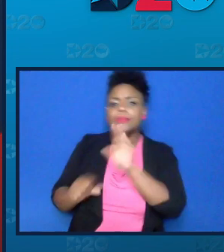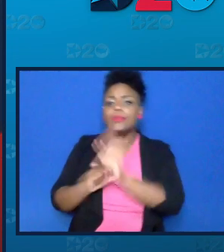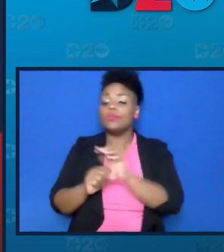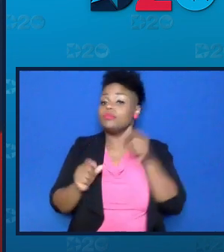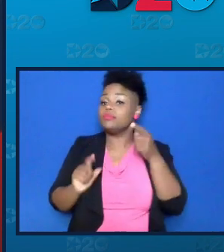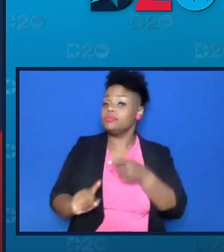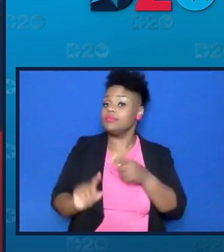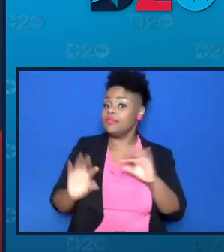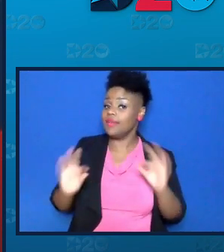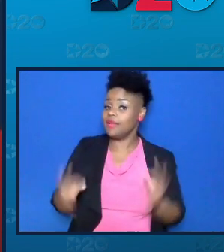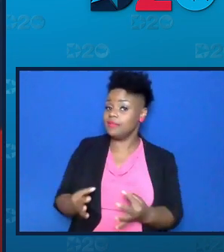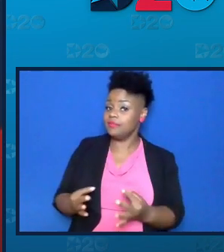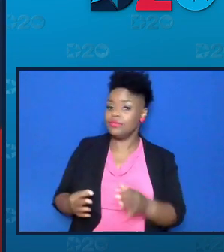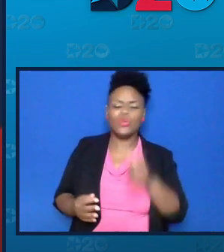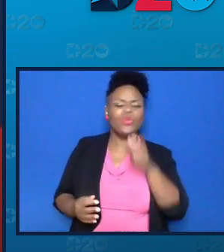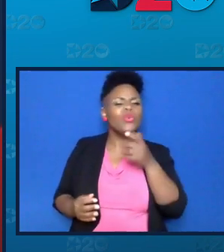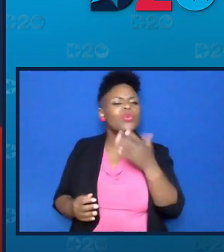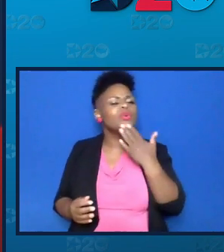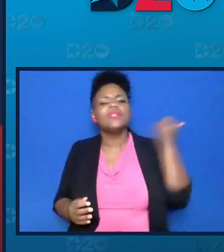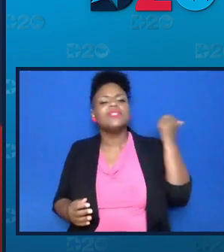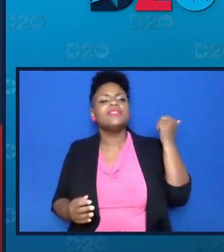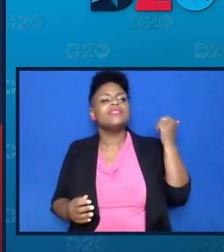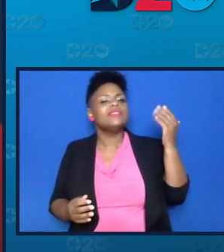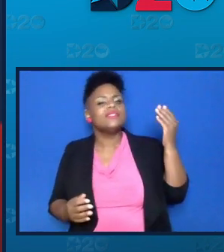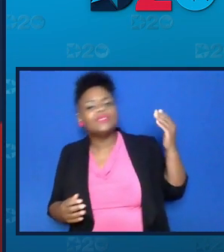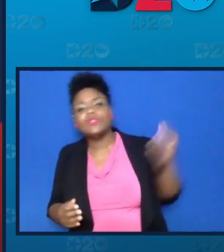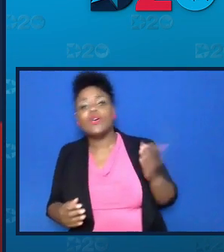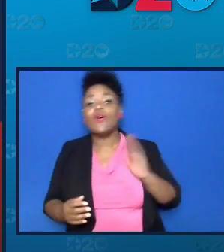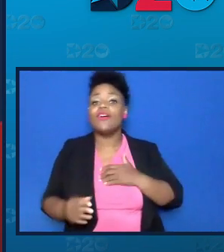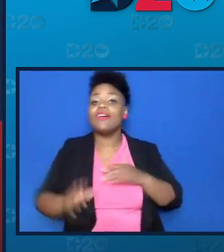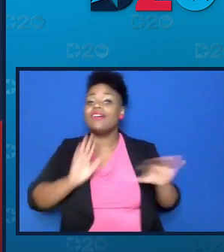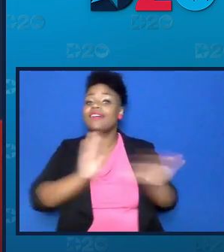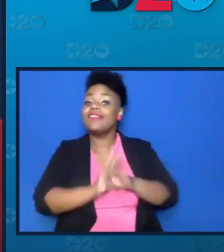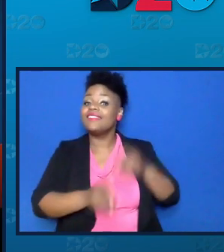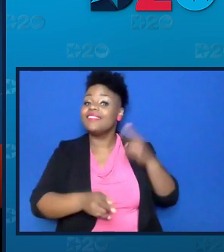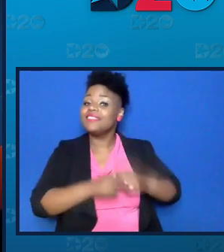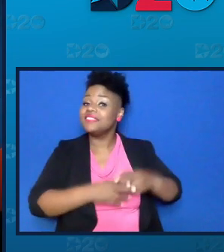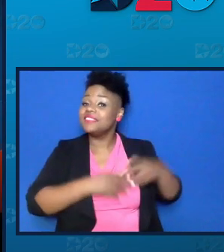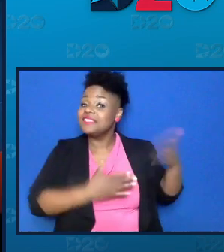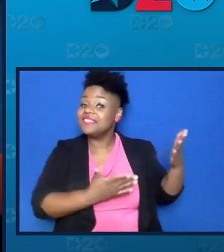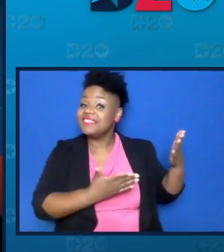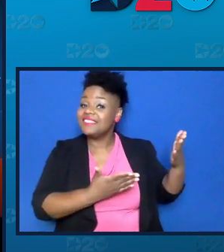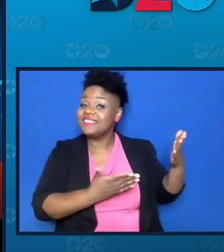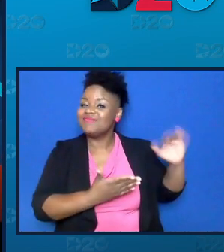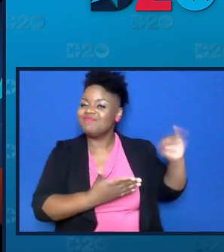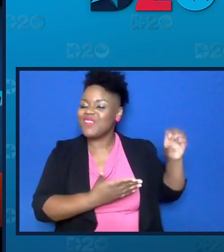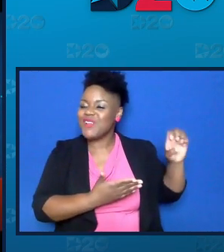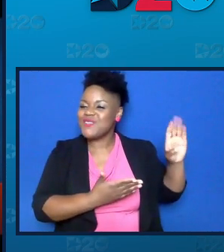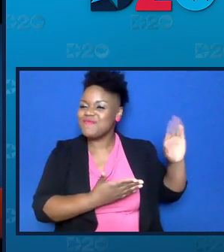better to introduce our nominee, Joe Biden, than his children?